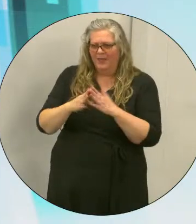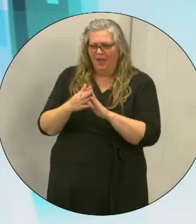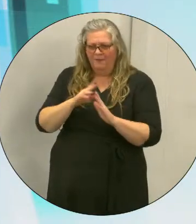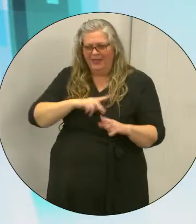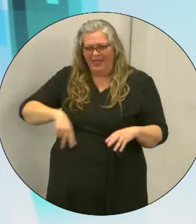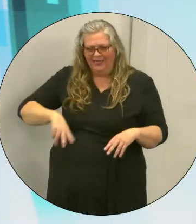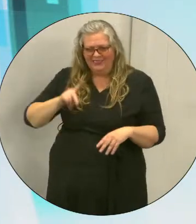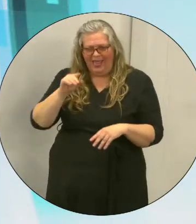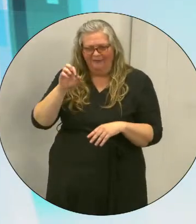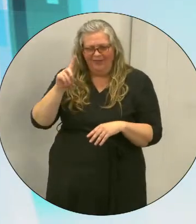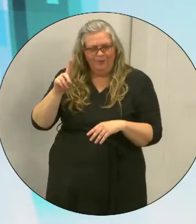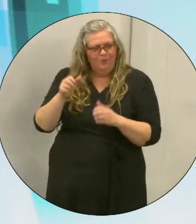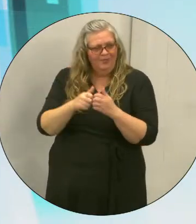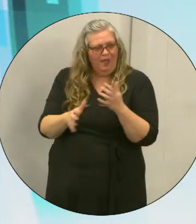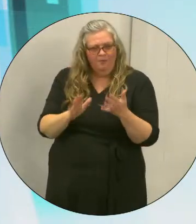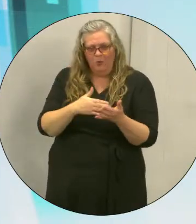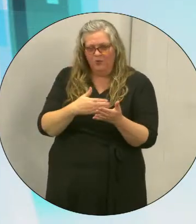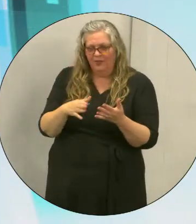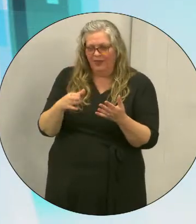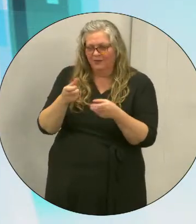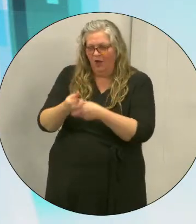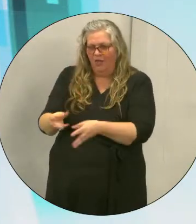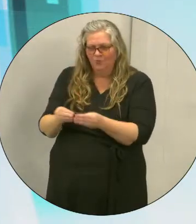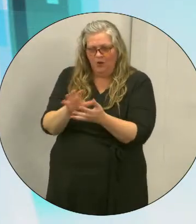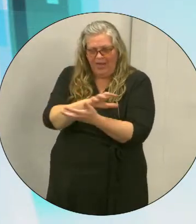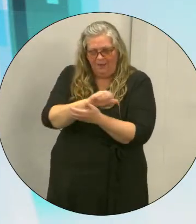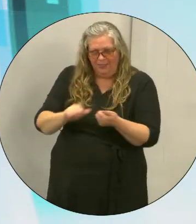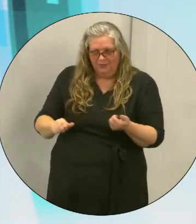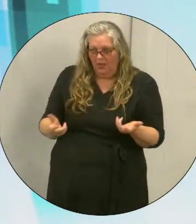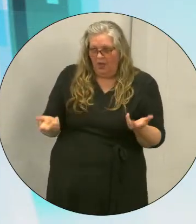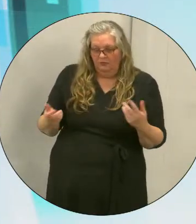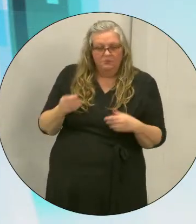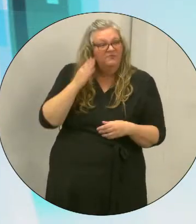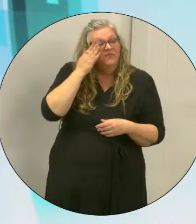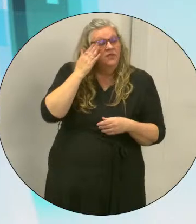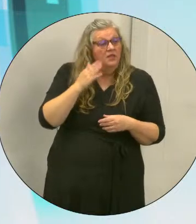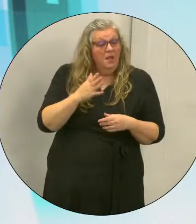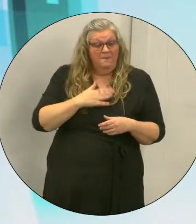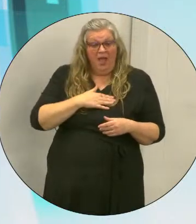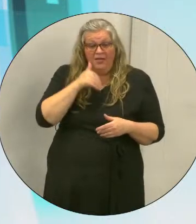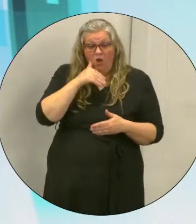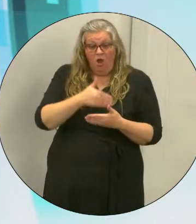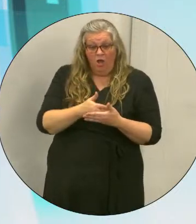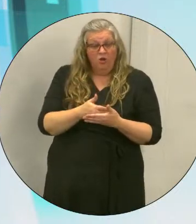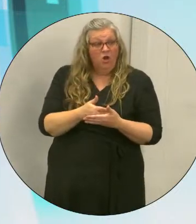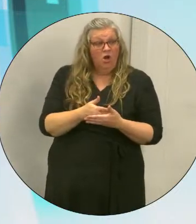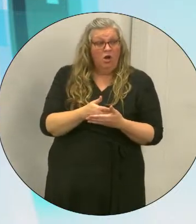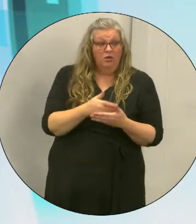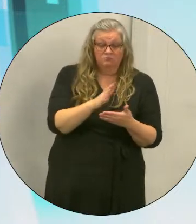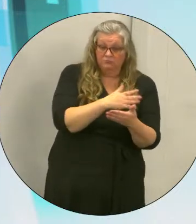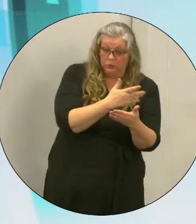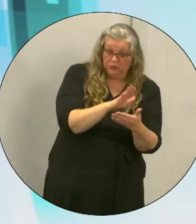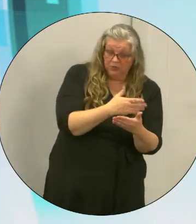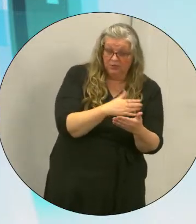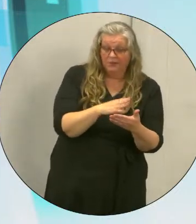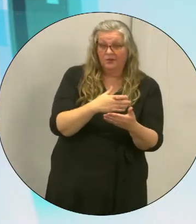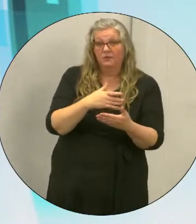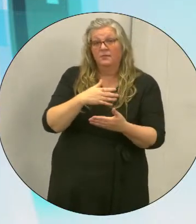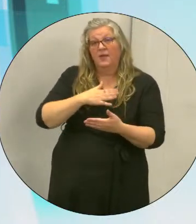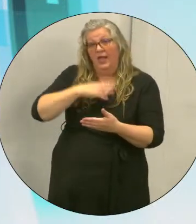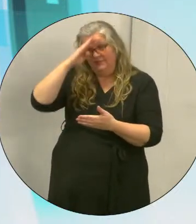would have did a lot more damage. But music is important. My daughter plays music. My son plays musical